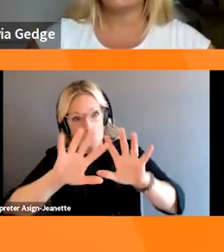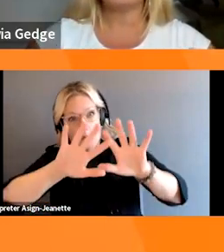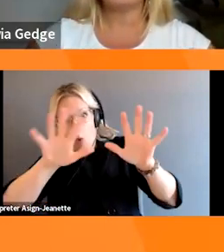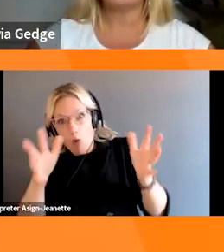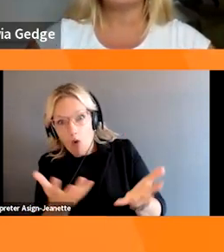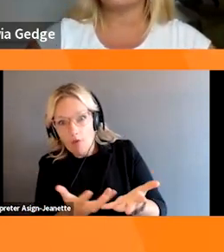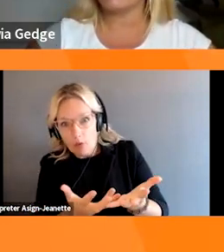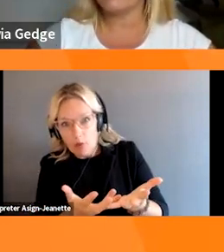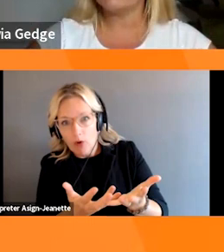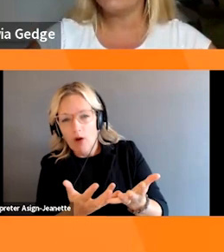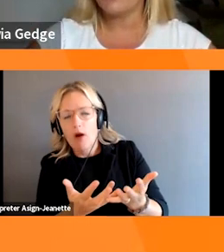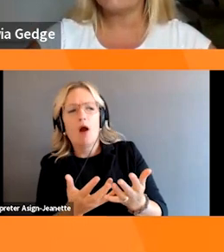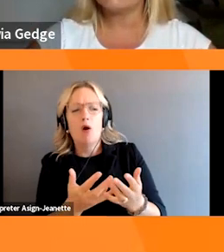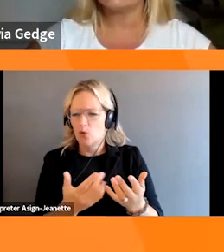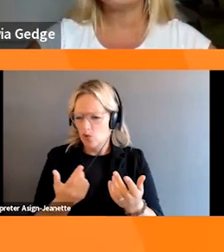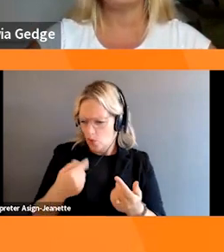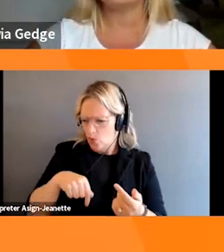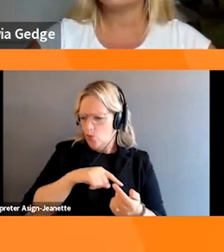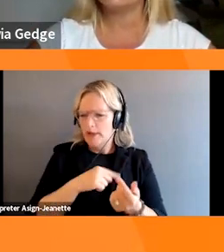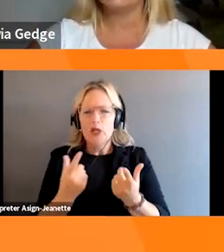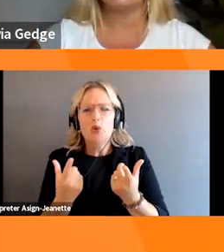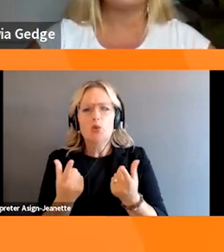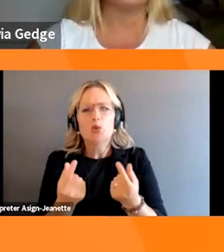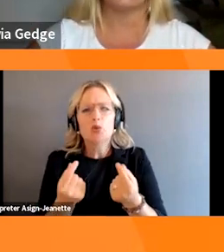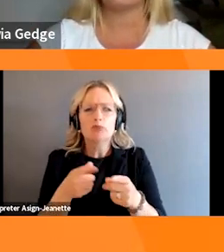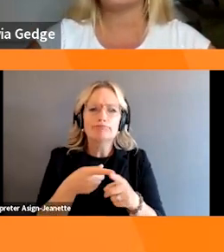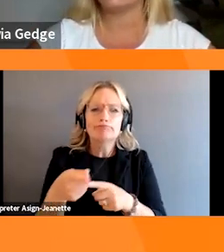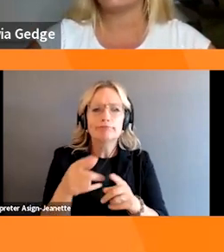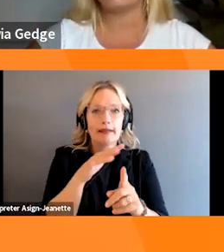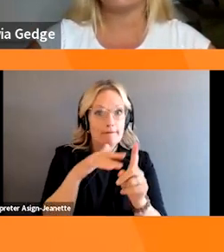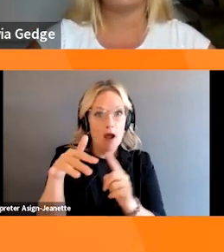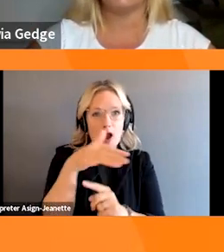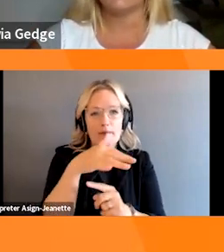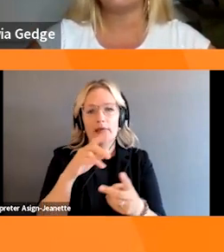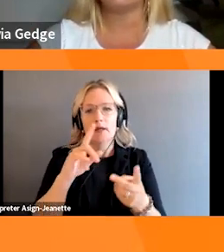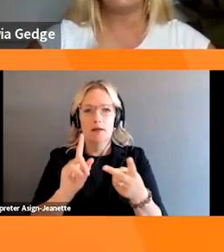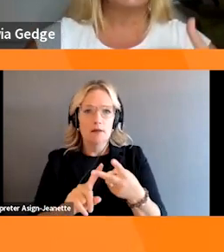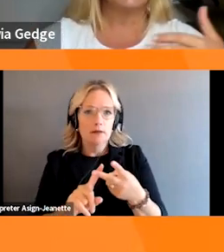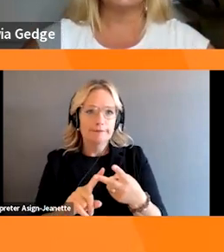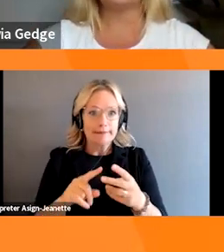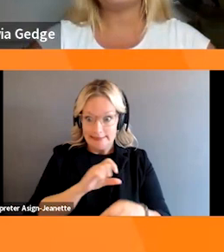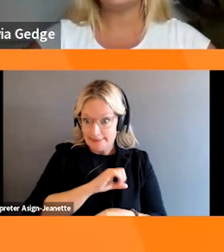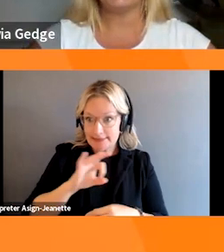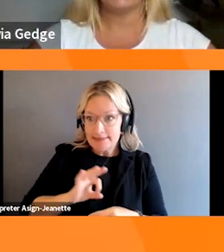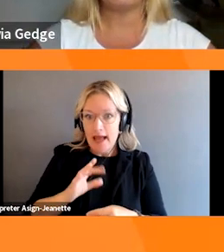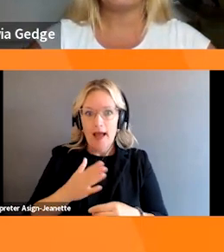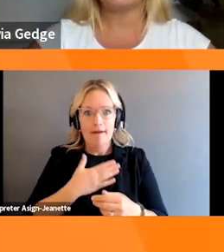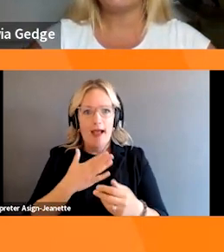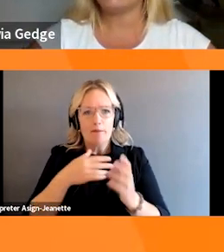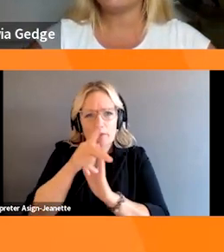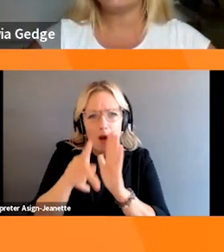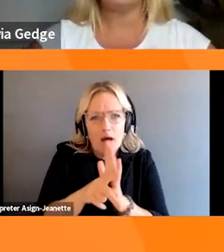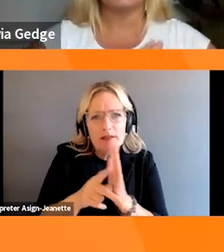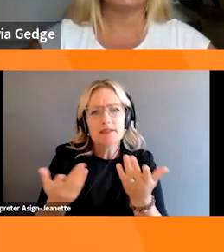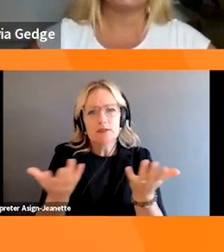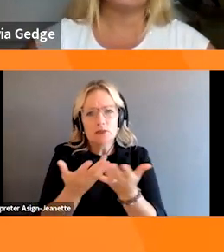current practices, environmental practices, your social, do I have an employee handbook? How am I